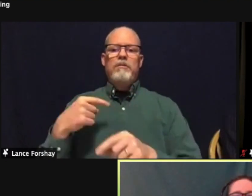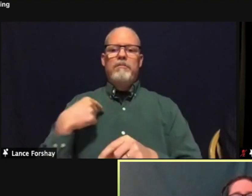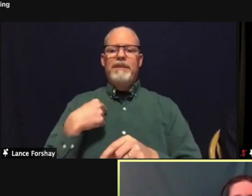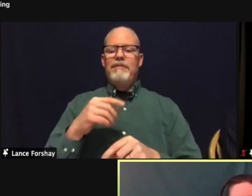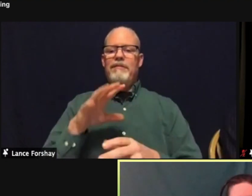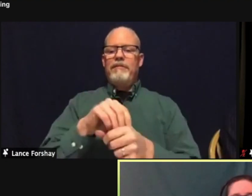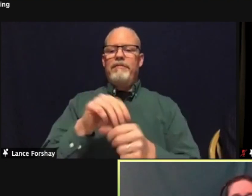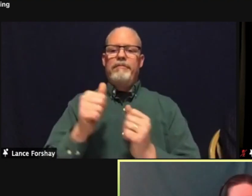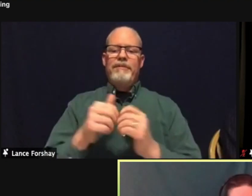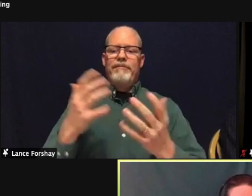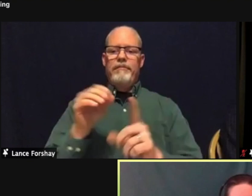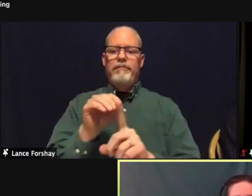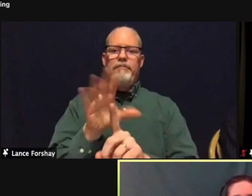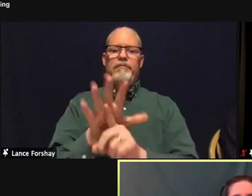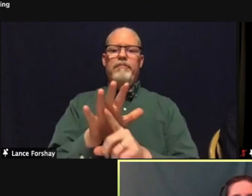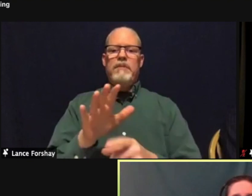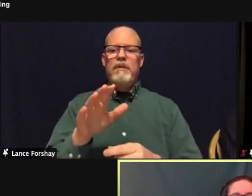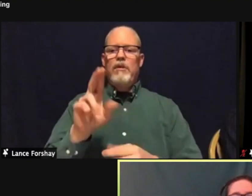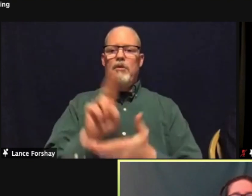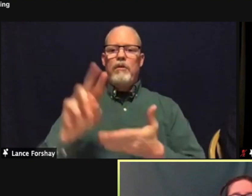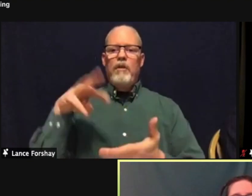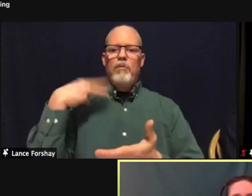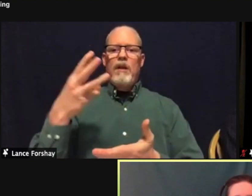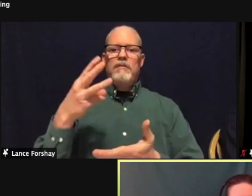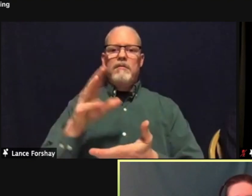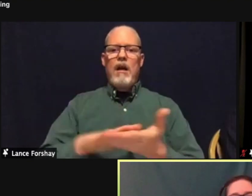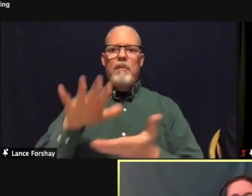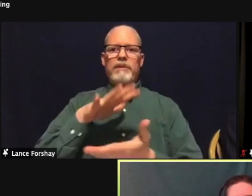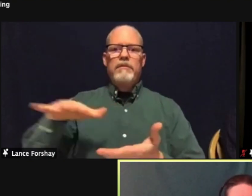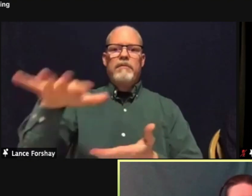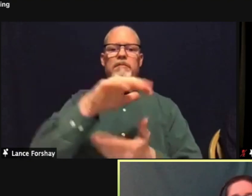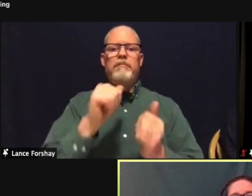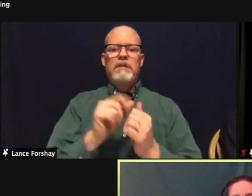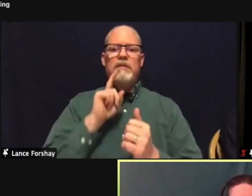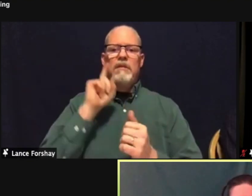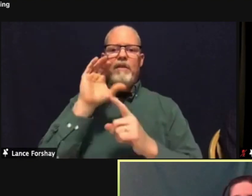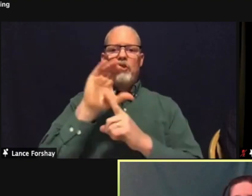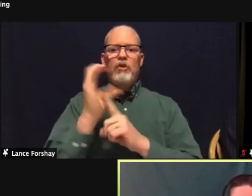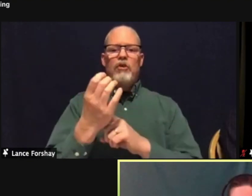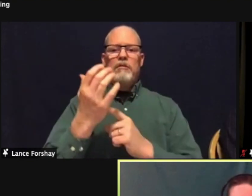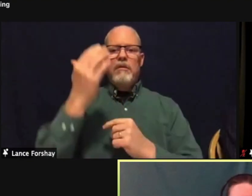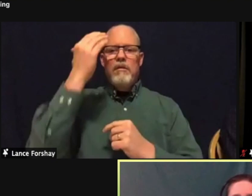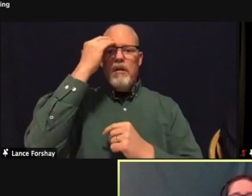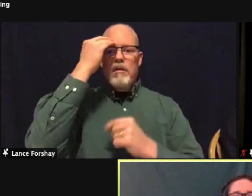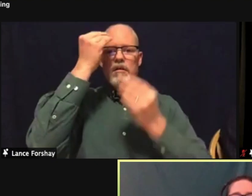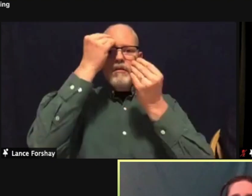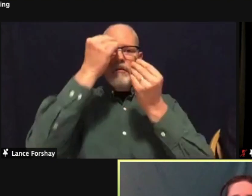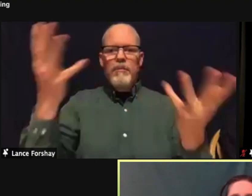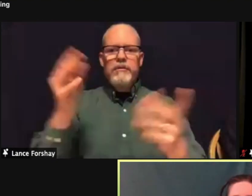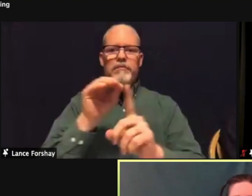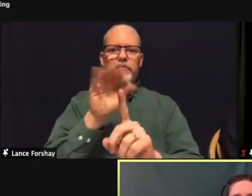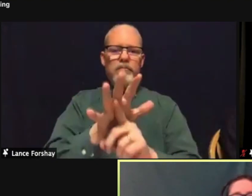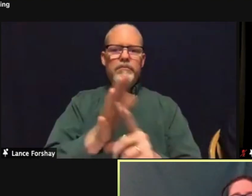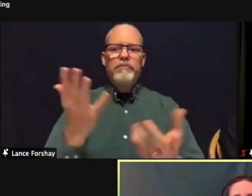along with the University of Washington campus, having exposure to languages and cultures that are